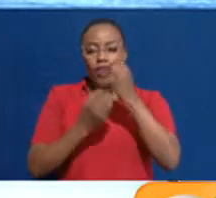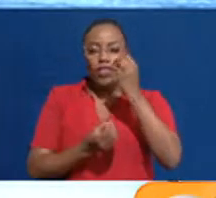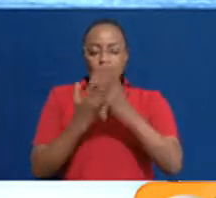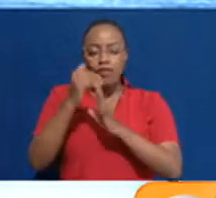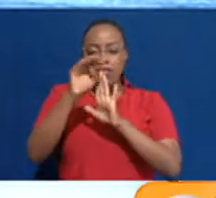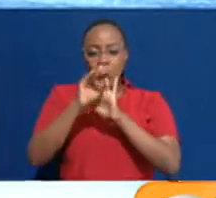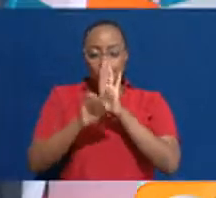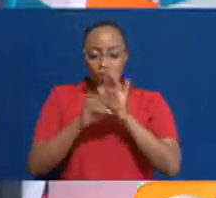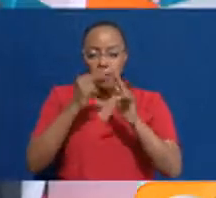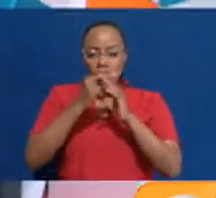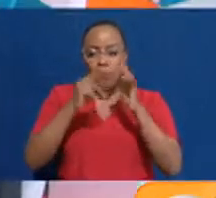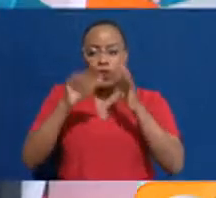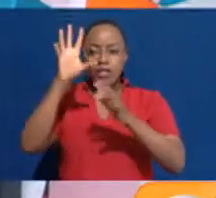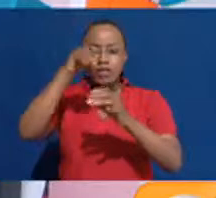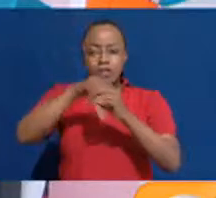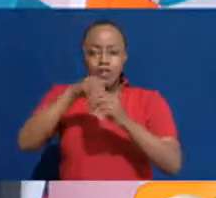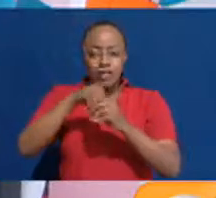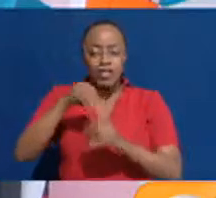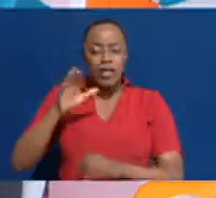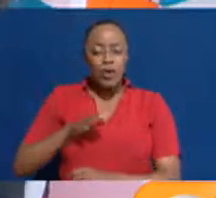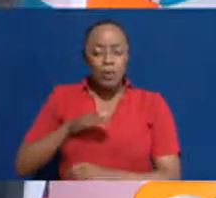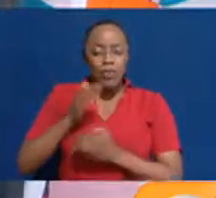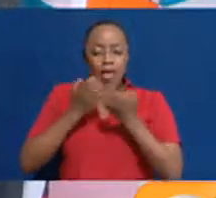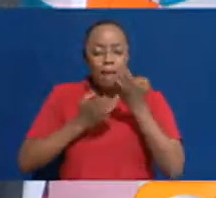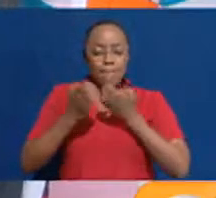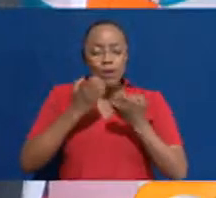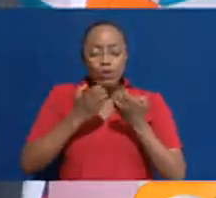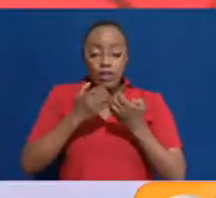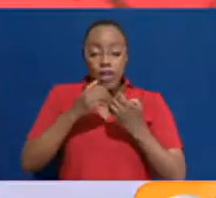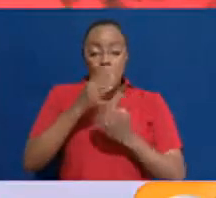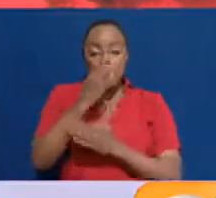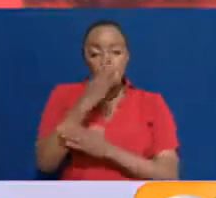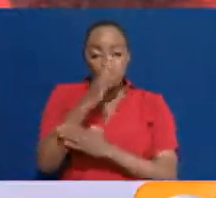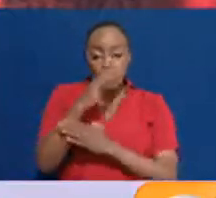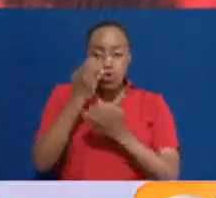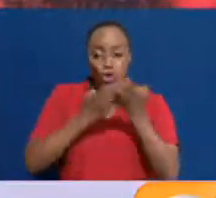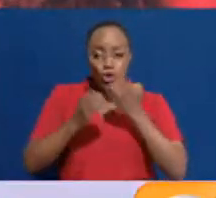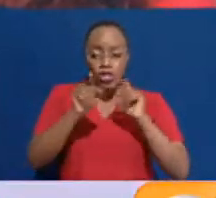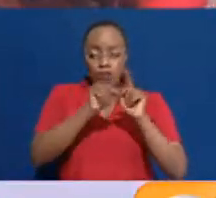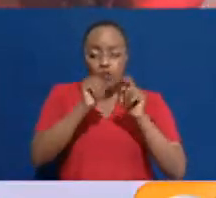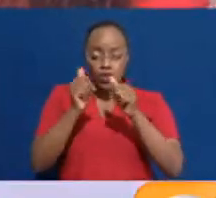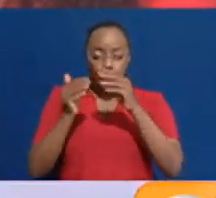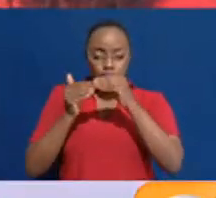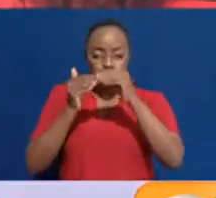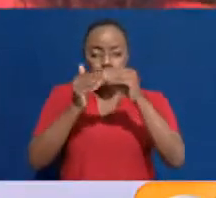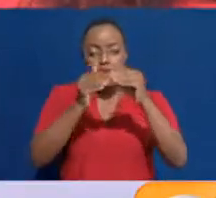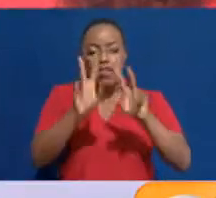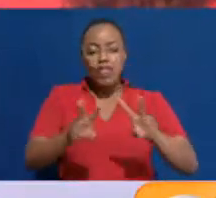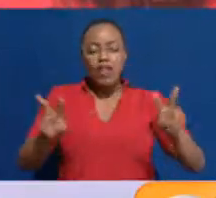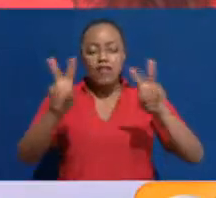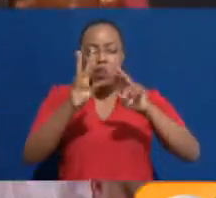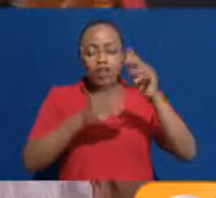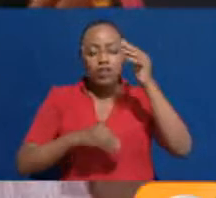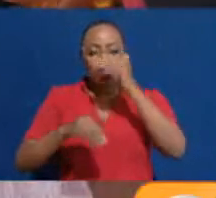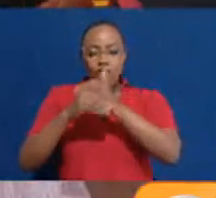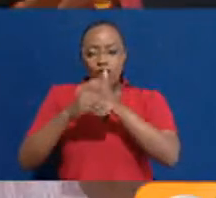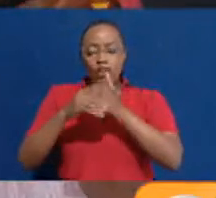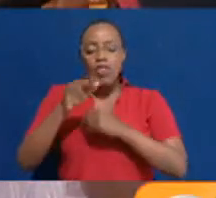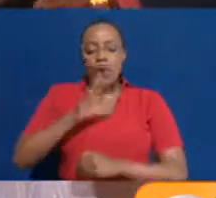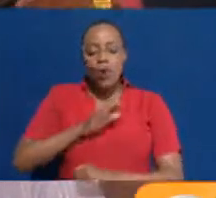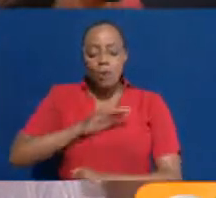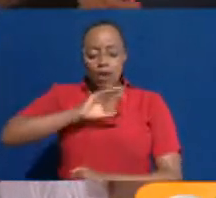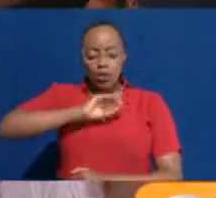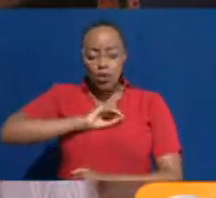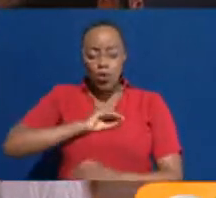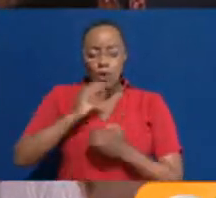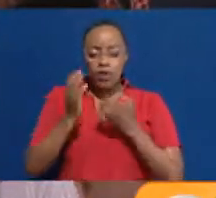program, dubbed Investing in Women in the Blue Economy in Kenya, primarily seeks to drive value addition for women-owned enterprises